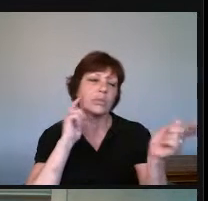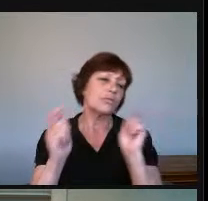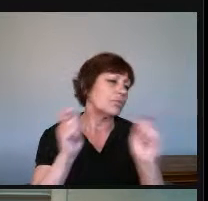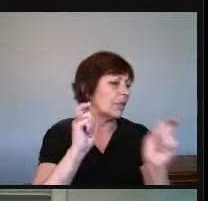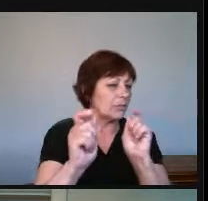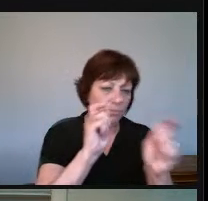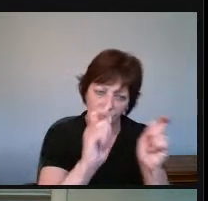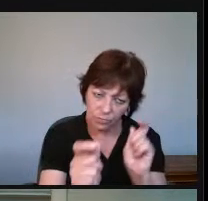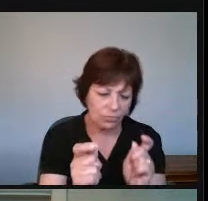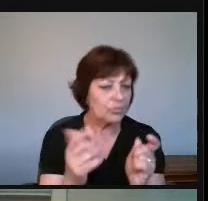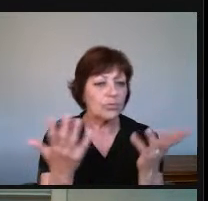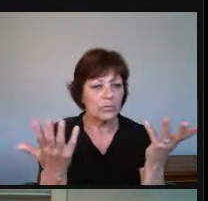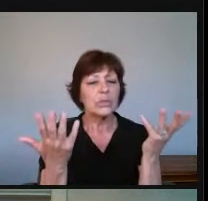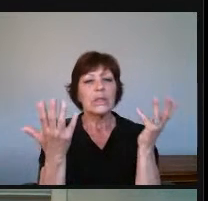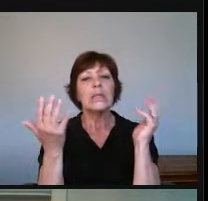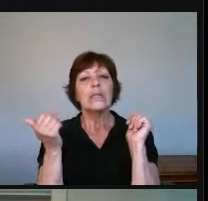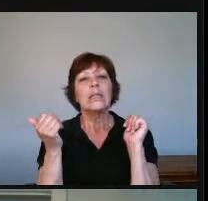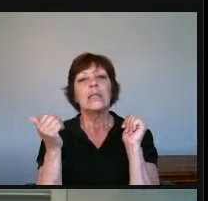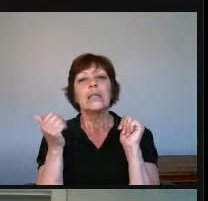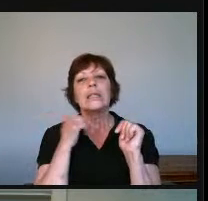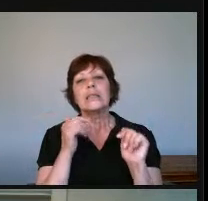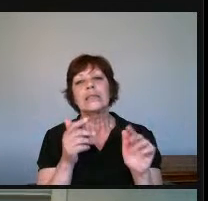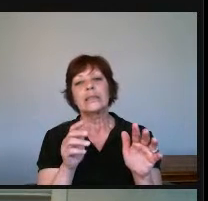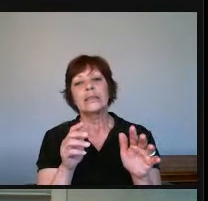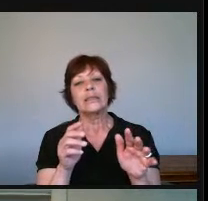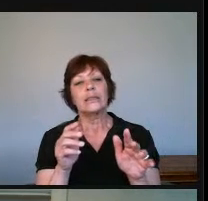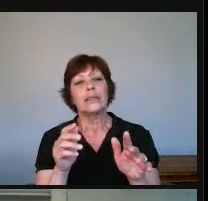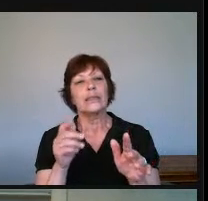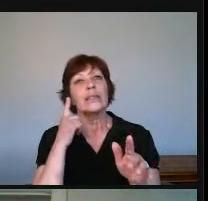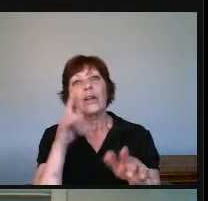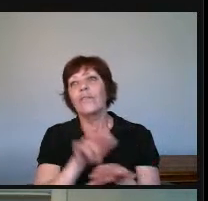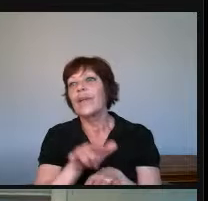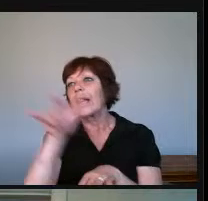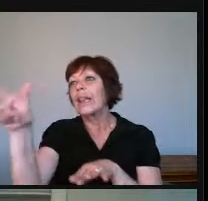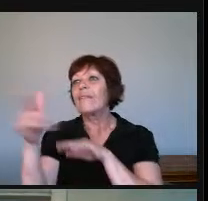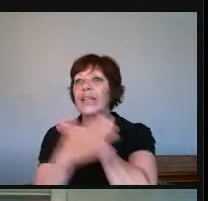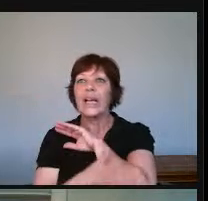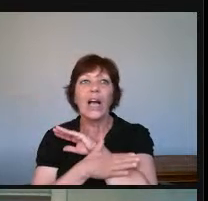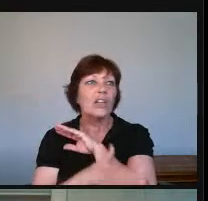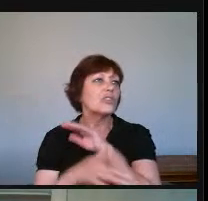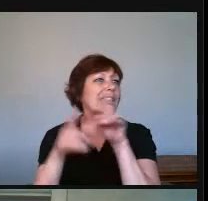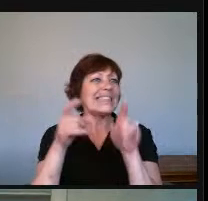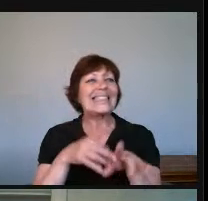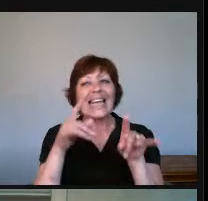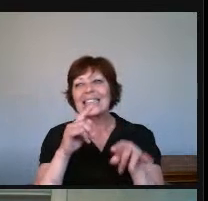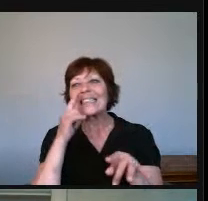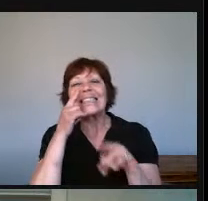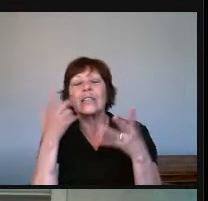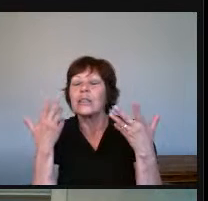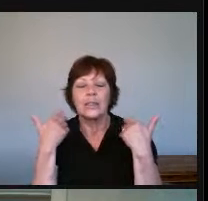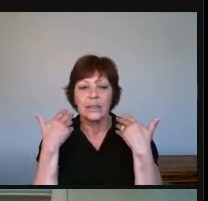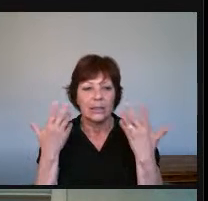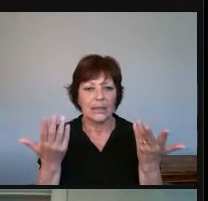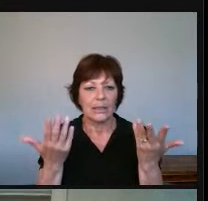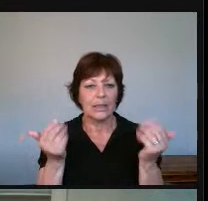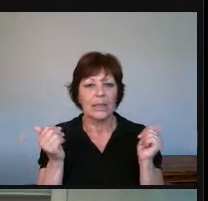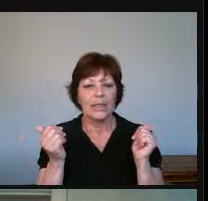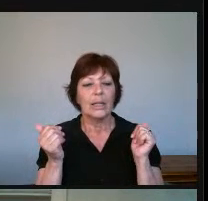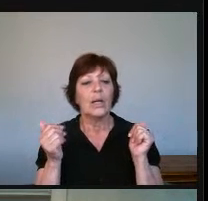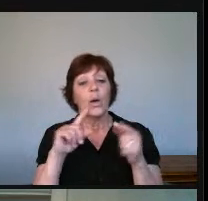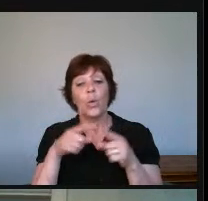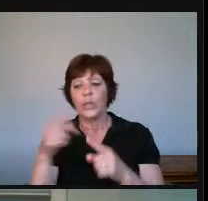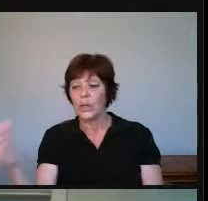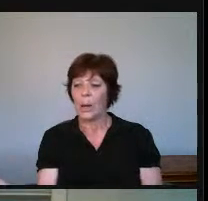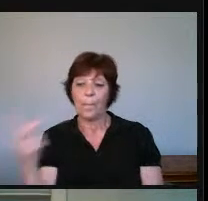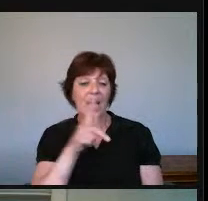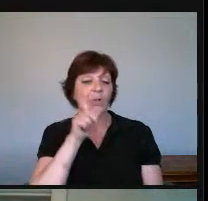a quarantine rule over testing before you leave the country, or testing other than testing when you come back